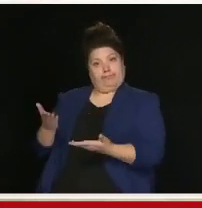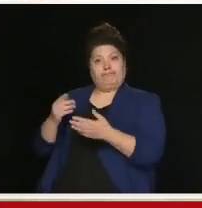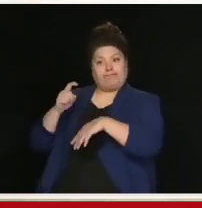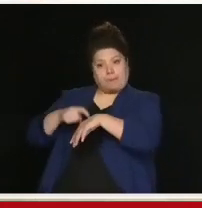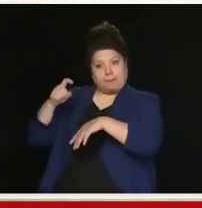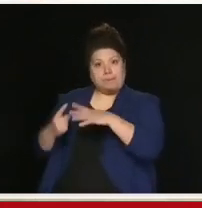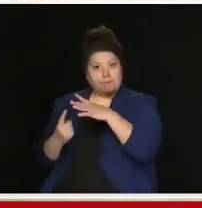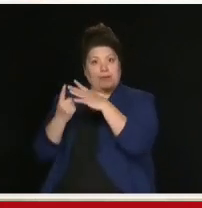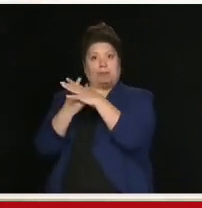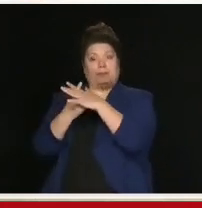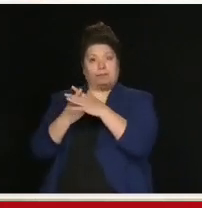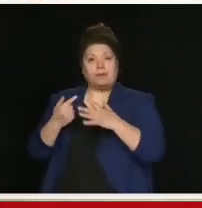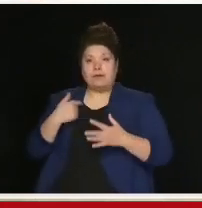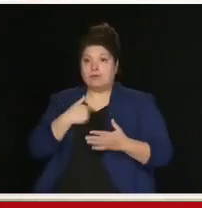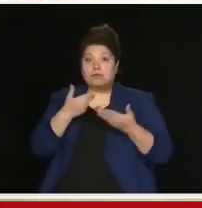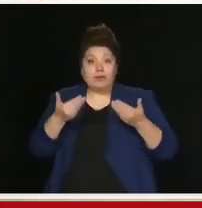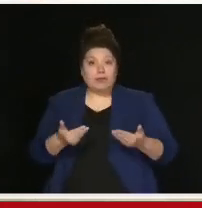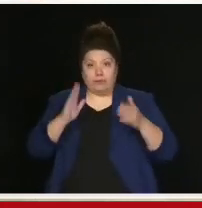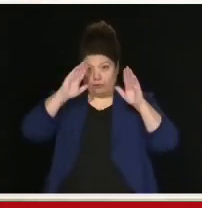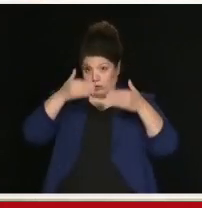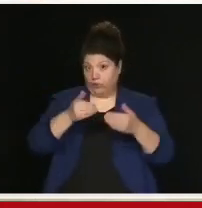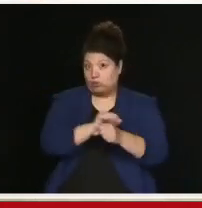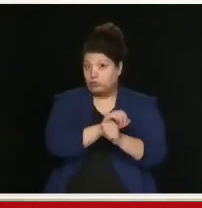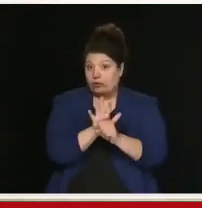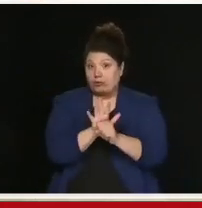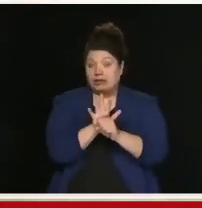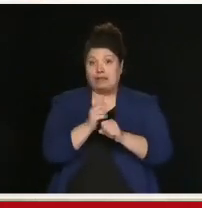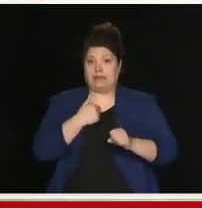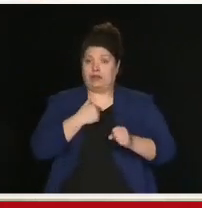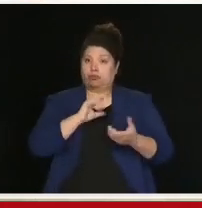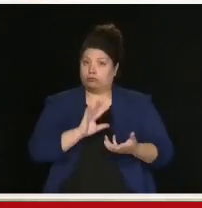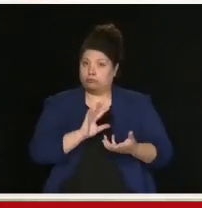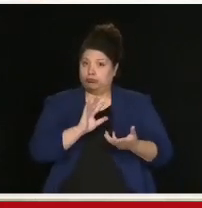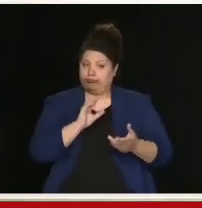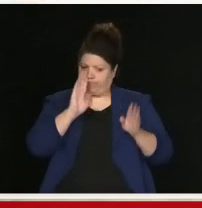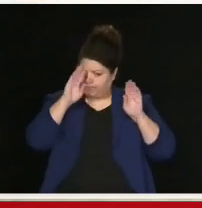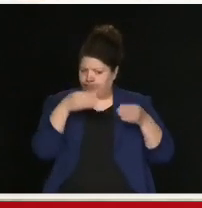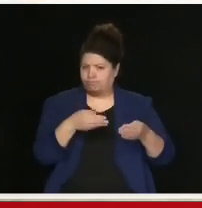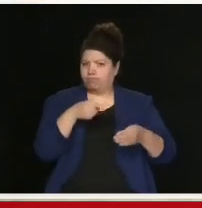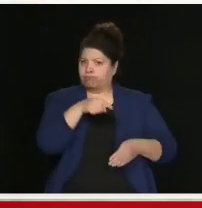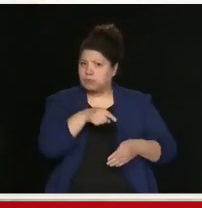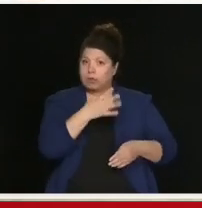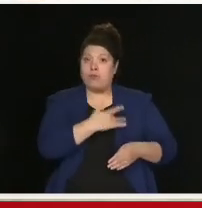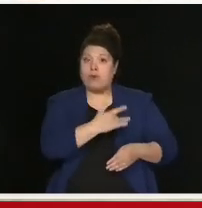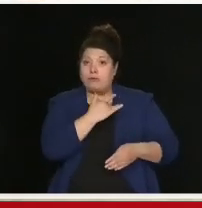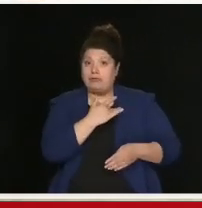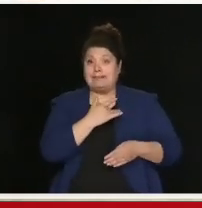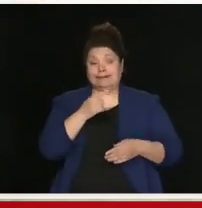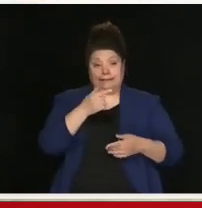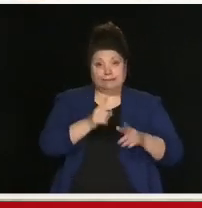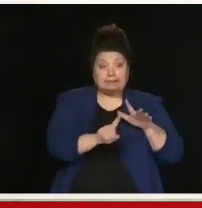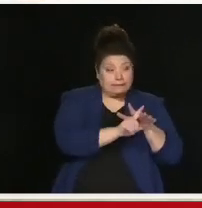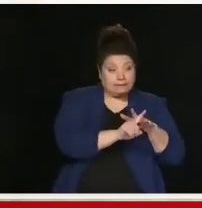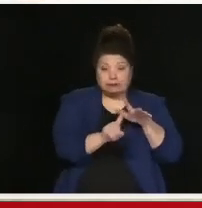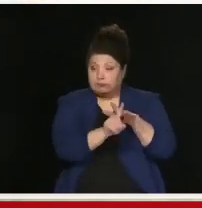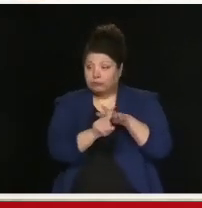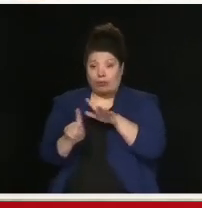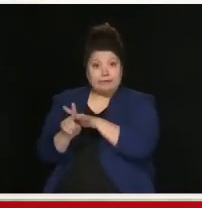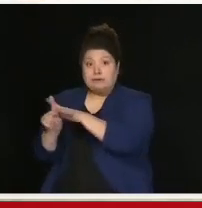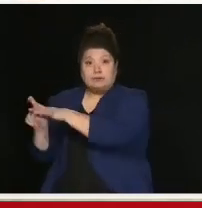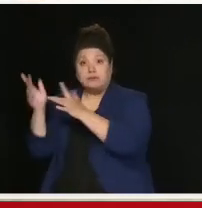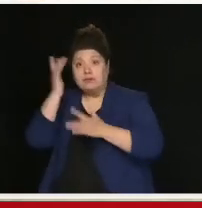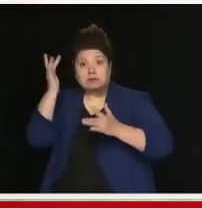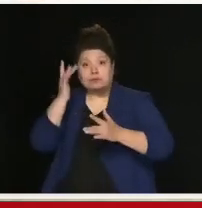on getting through this current crisis, helping provinces to get back control over the situation, and we will be there to